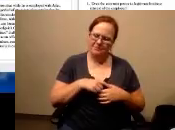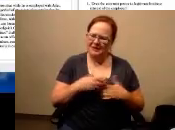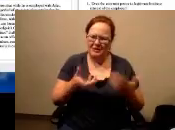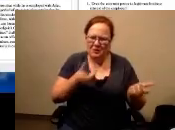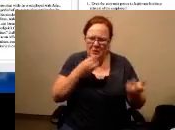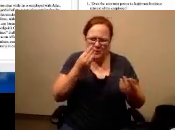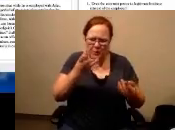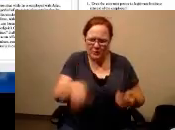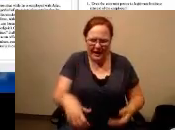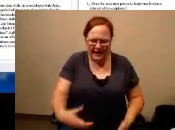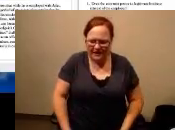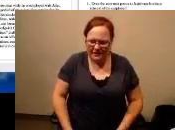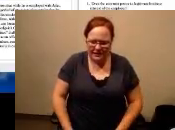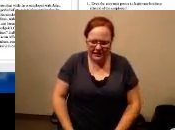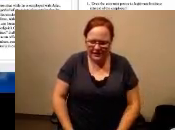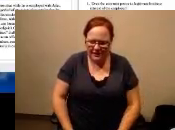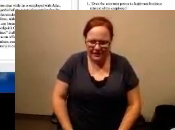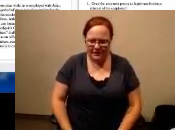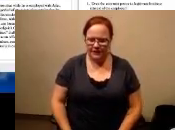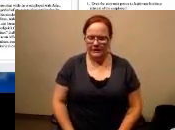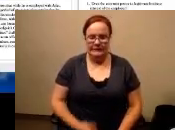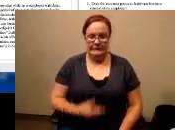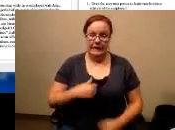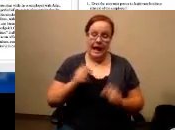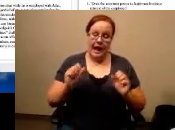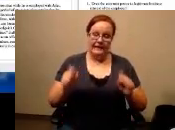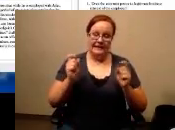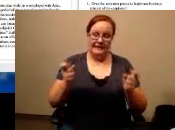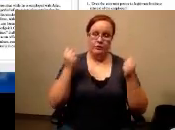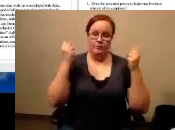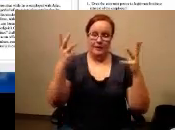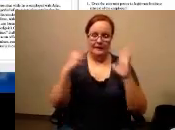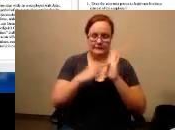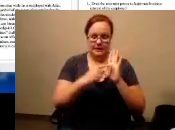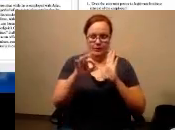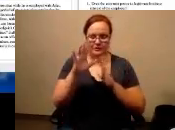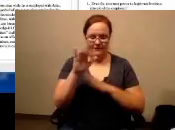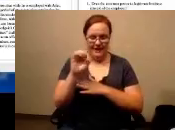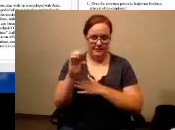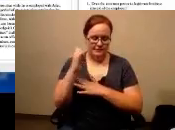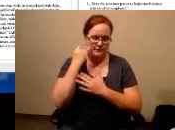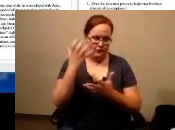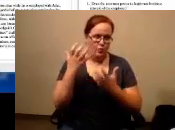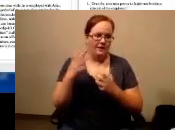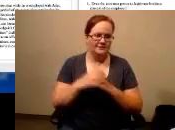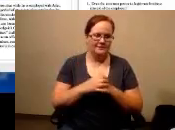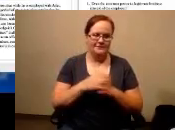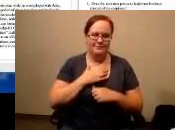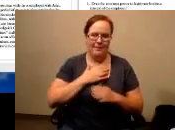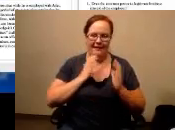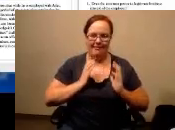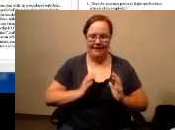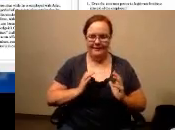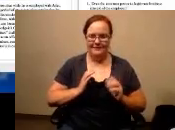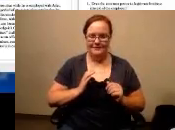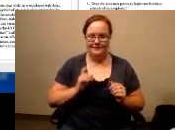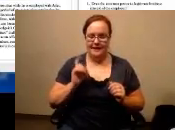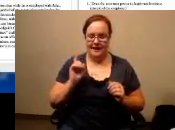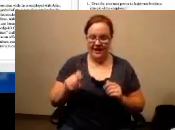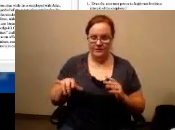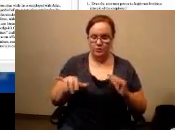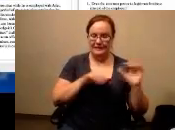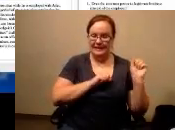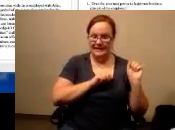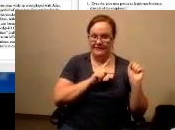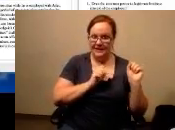you. I can give you lots of examples of cases, lots of examples, where my clients had to leave Kansas